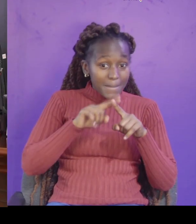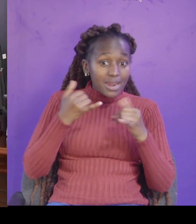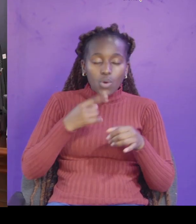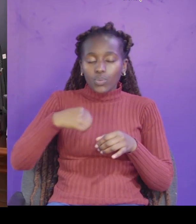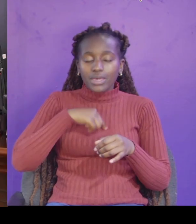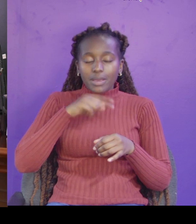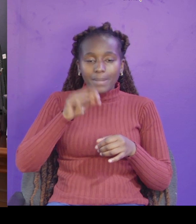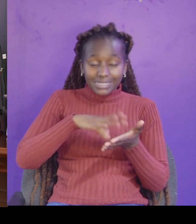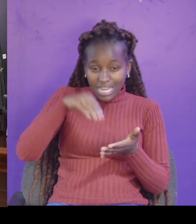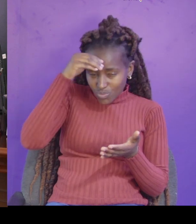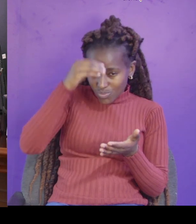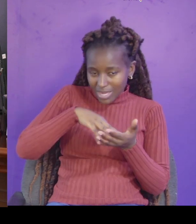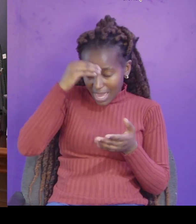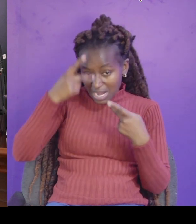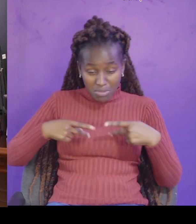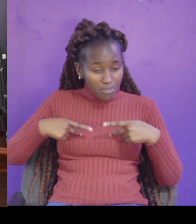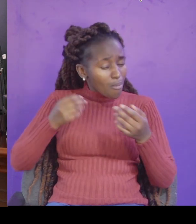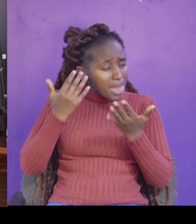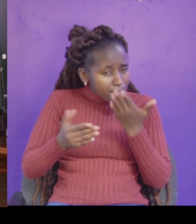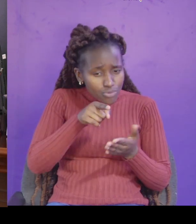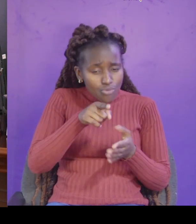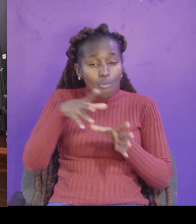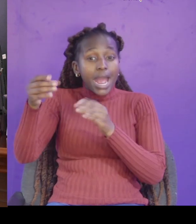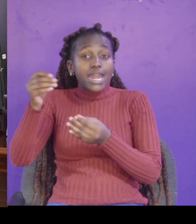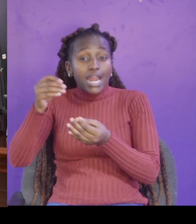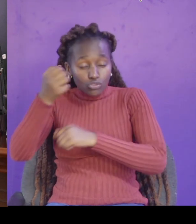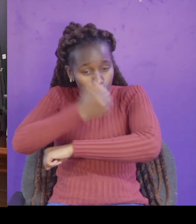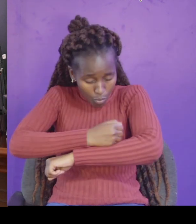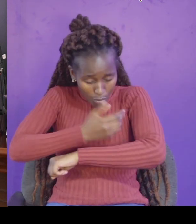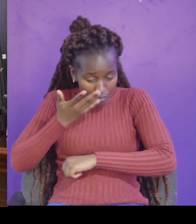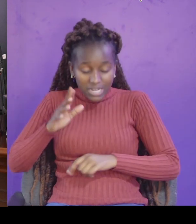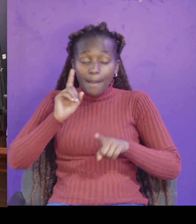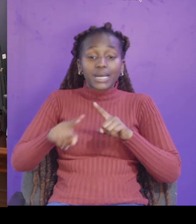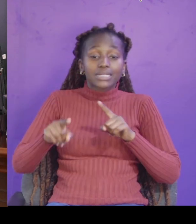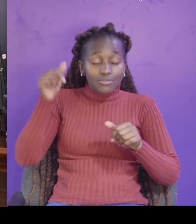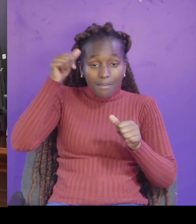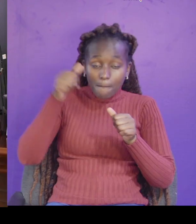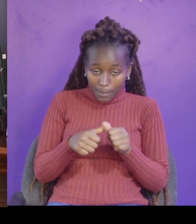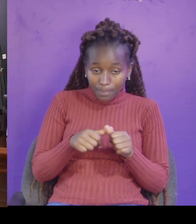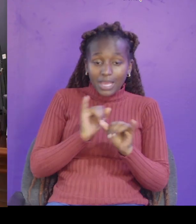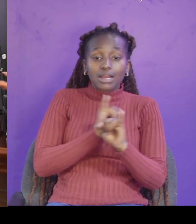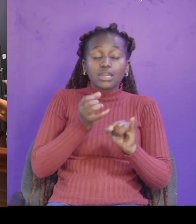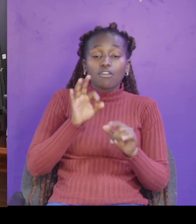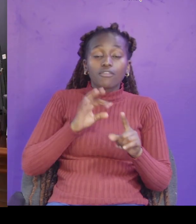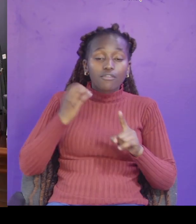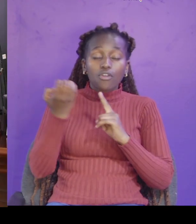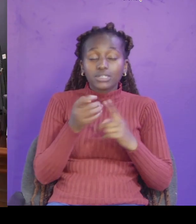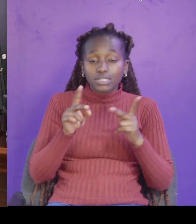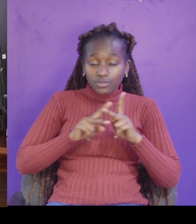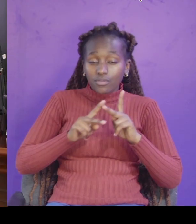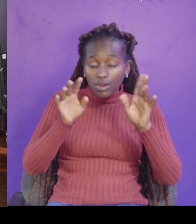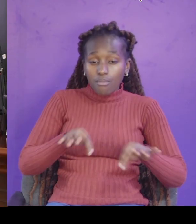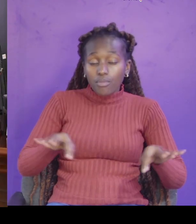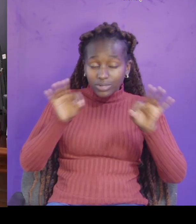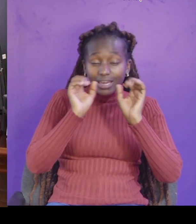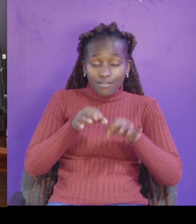don't understand that environment of this city is very important even to them, because one day they visit this city, and if